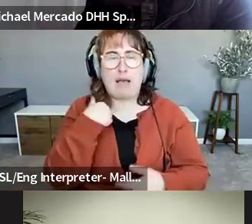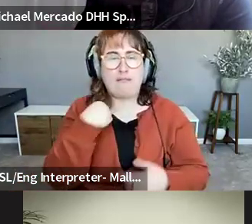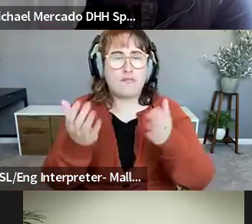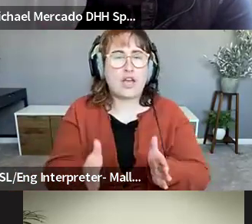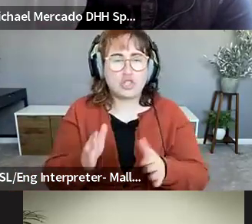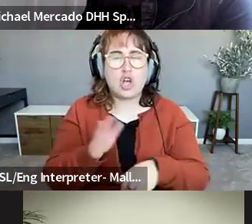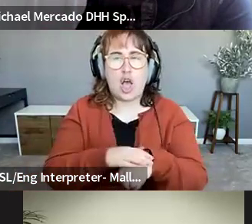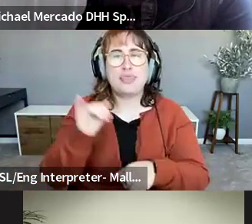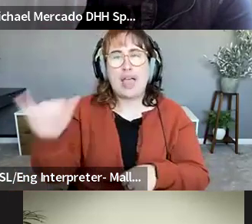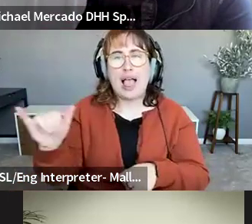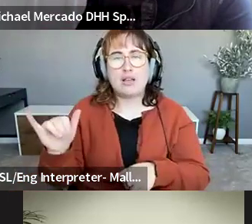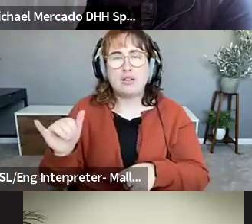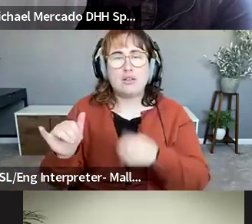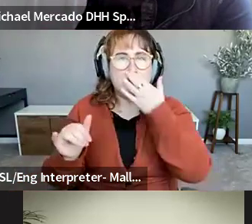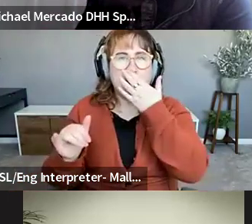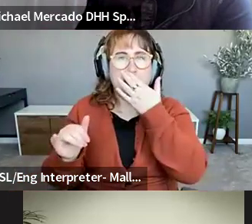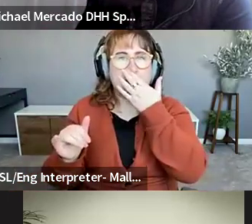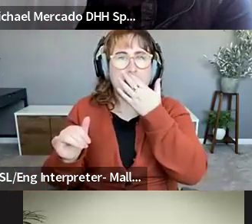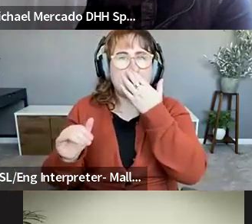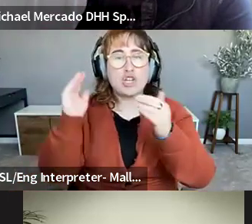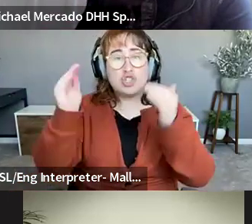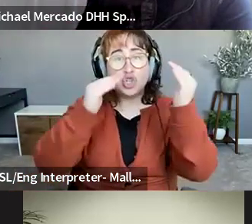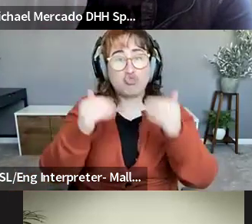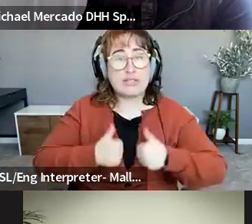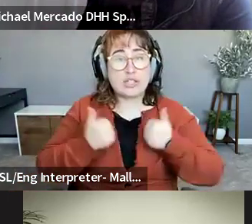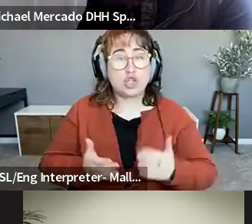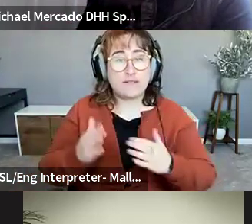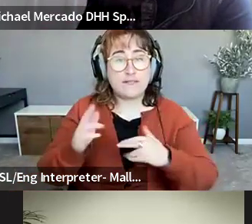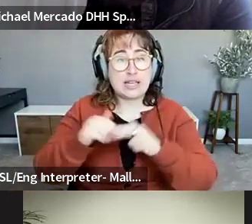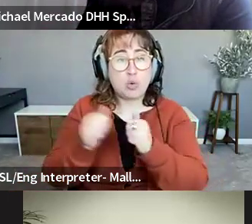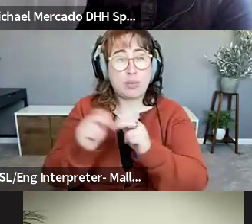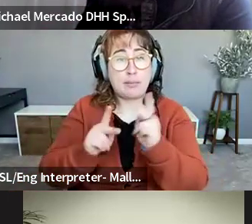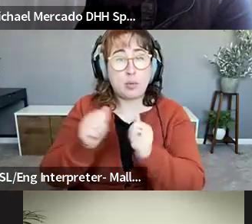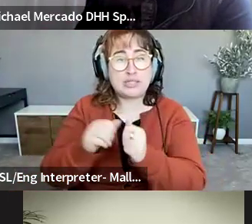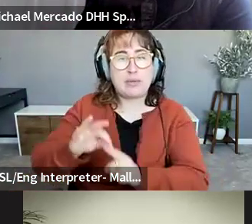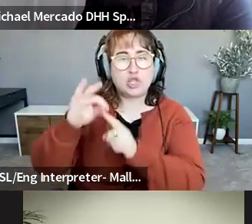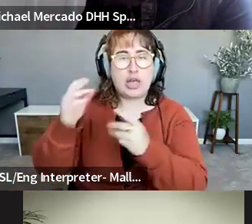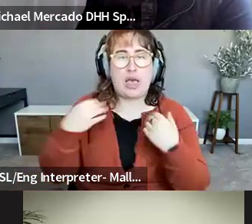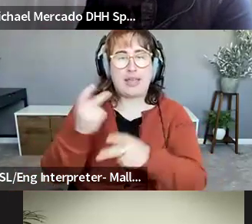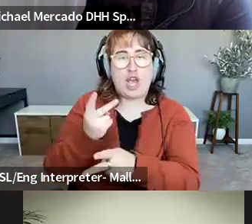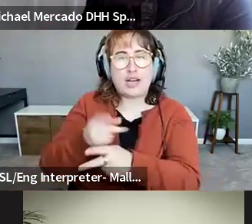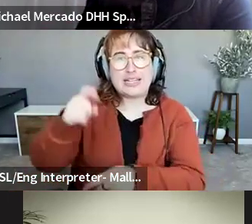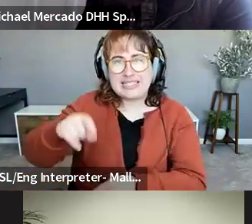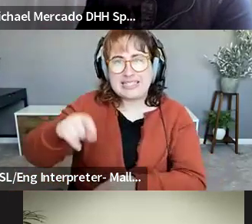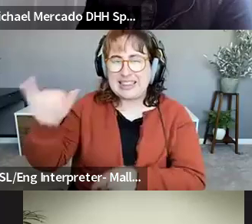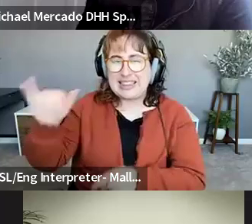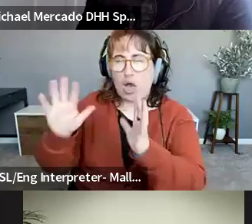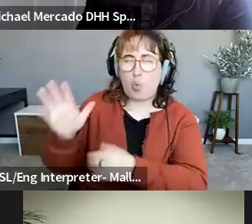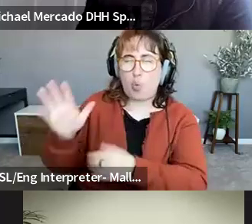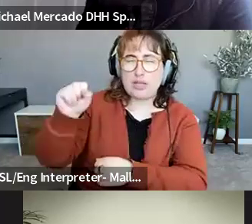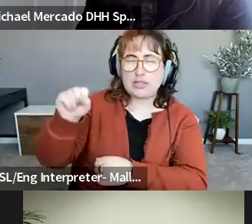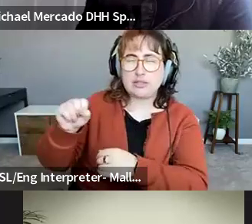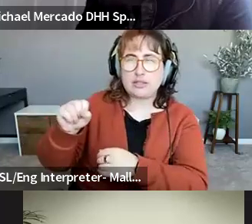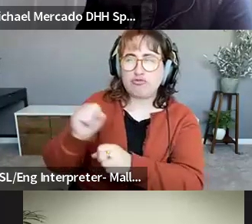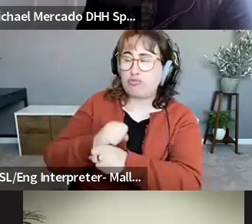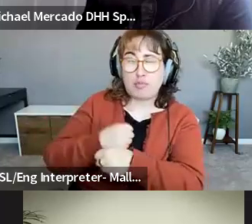on that operate our adult residential facilities for people with special health care needs, right? That was a model that was created, I don't know, John,